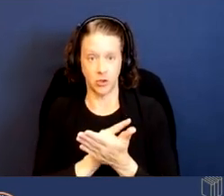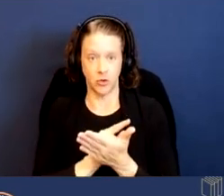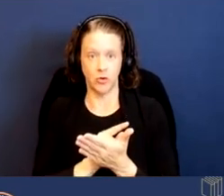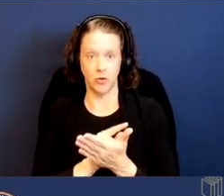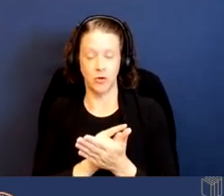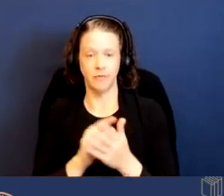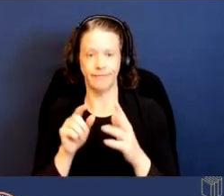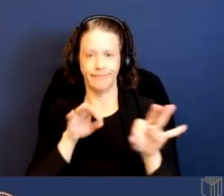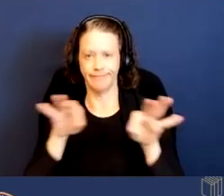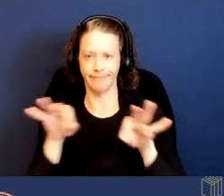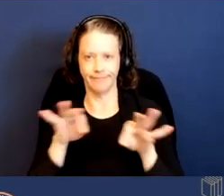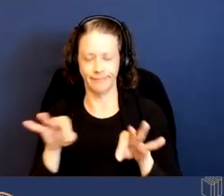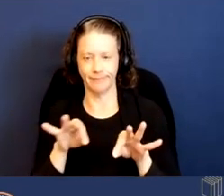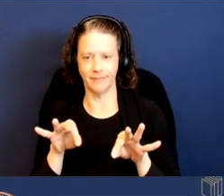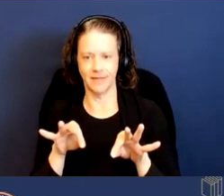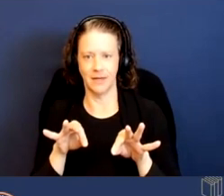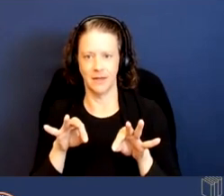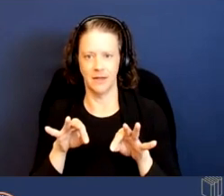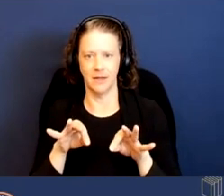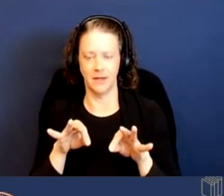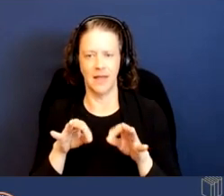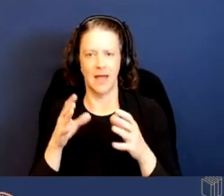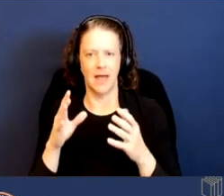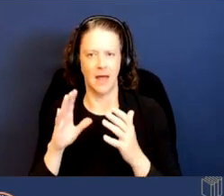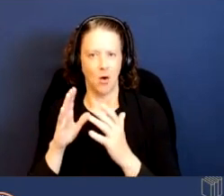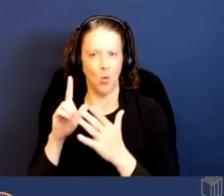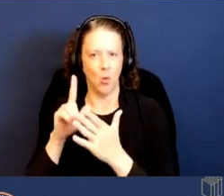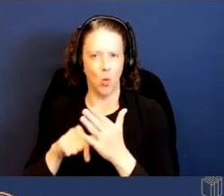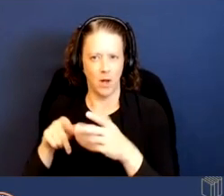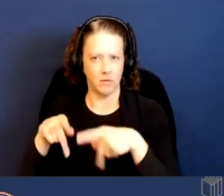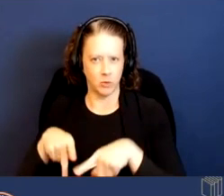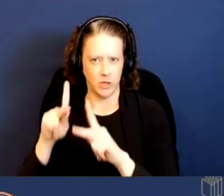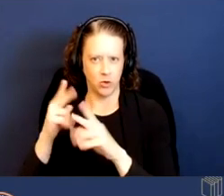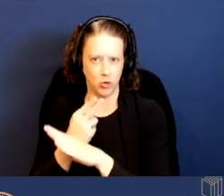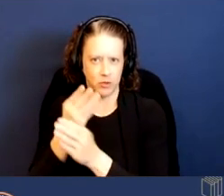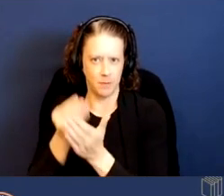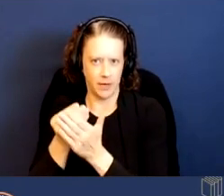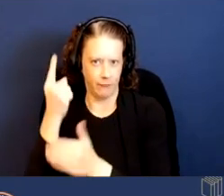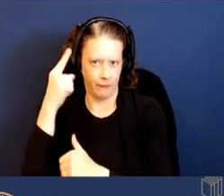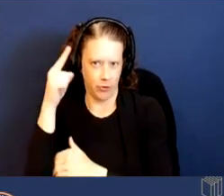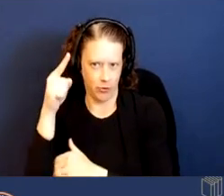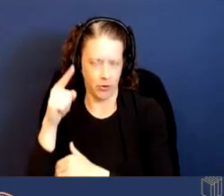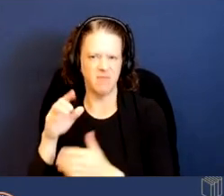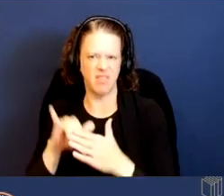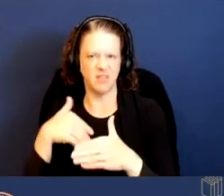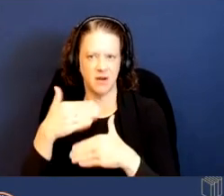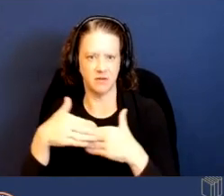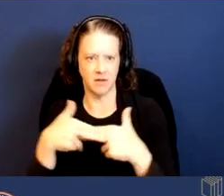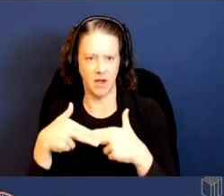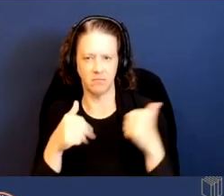goes into allowable uses of these funds. So that's going to be the next slide. And I'll run through a few of them.